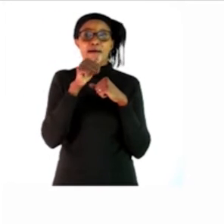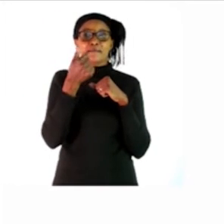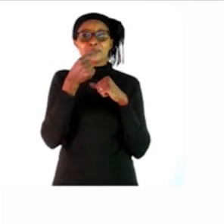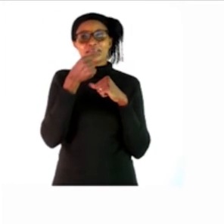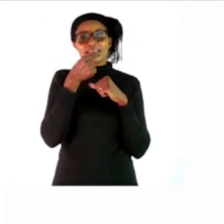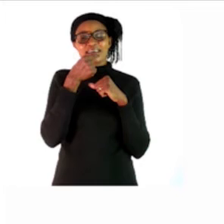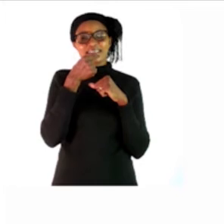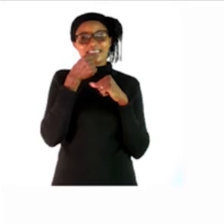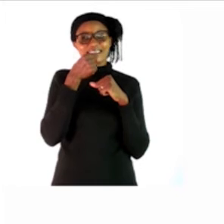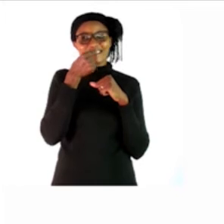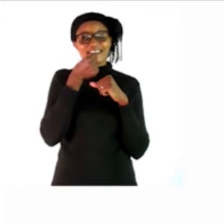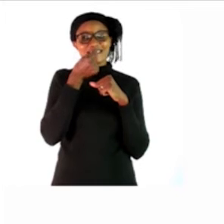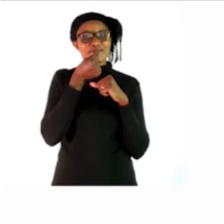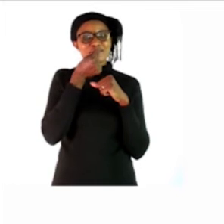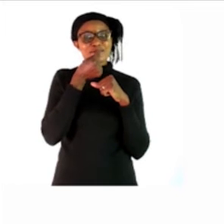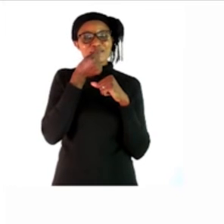is strawberries,